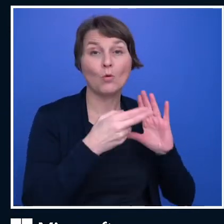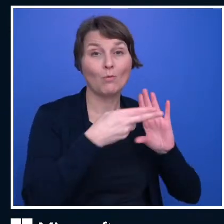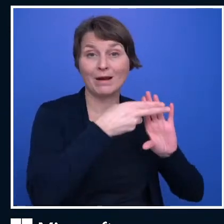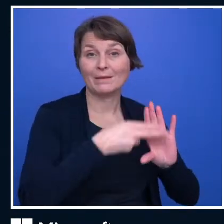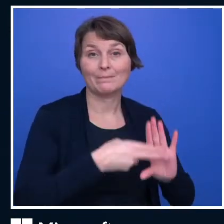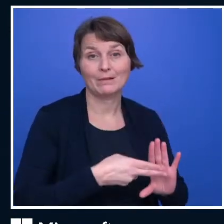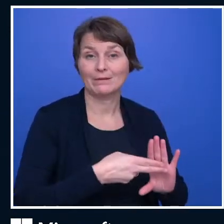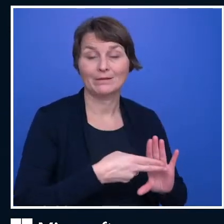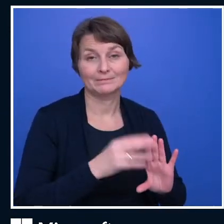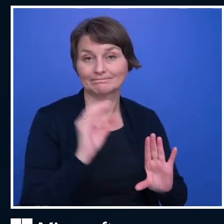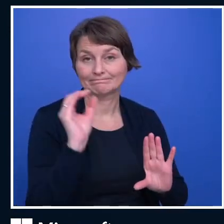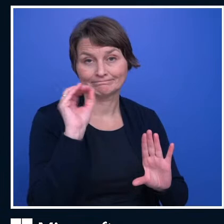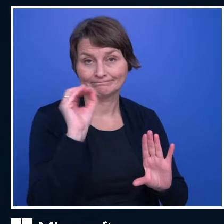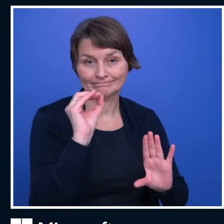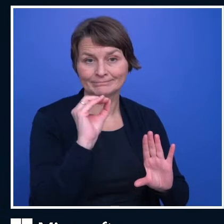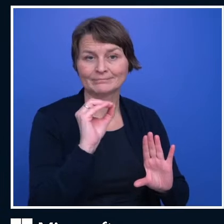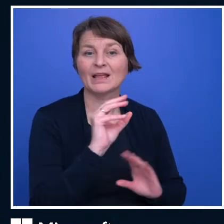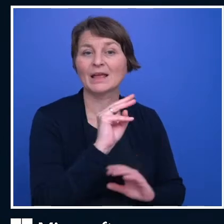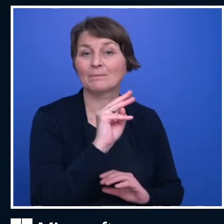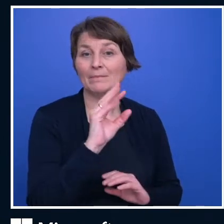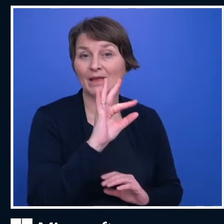the MFCCs of the data.